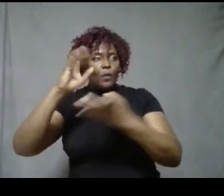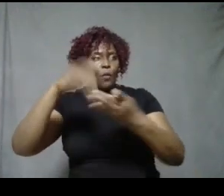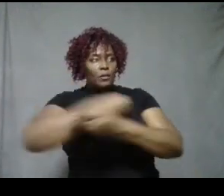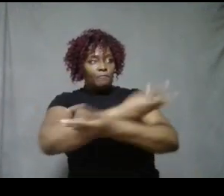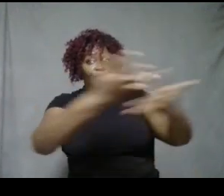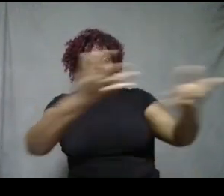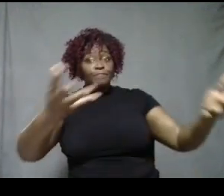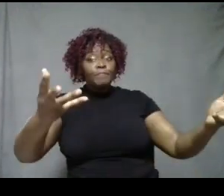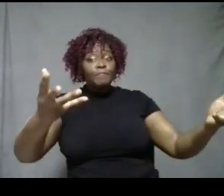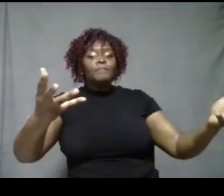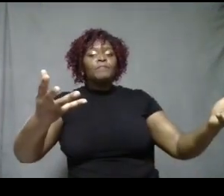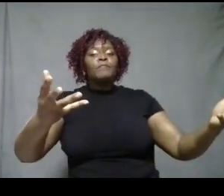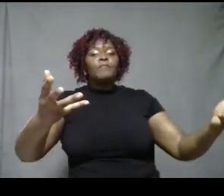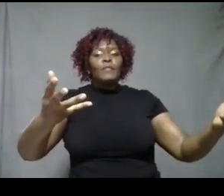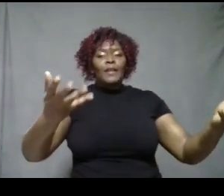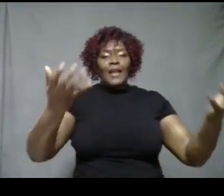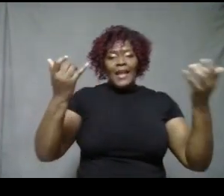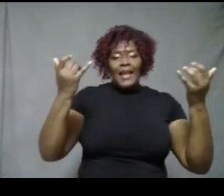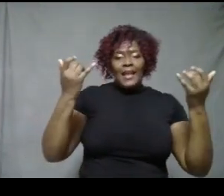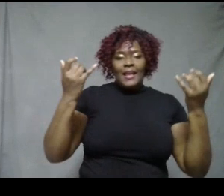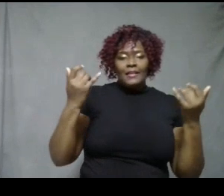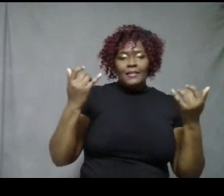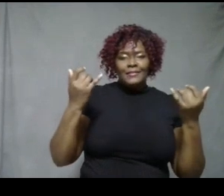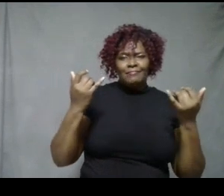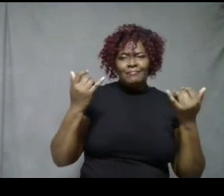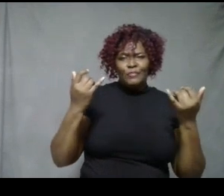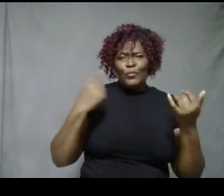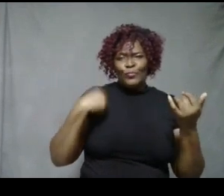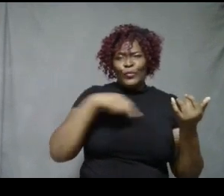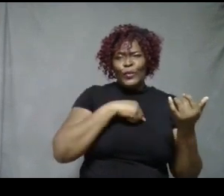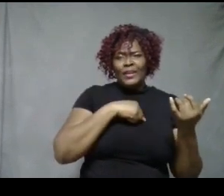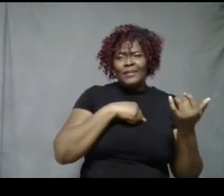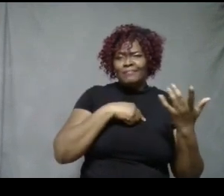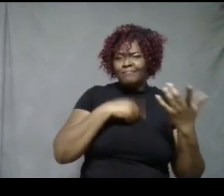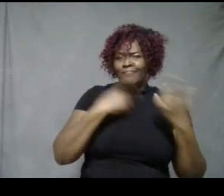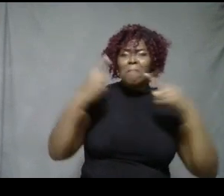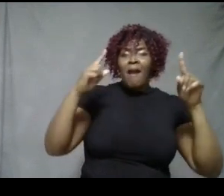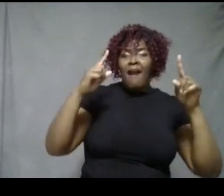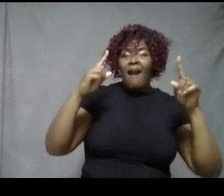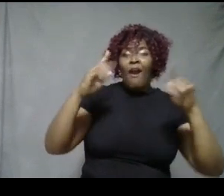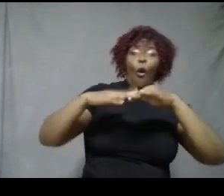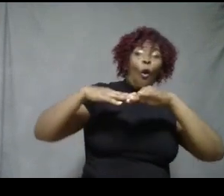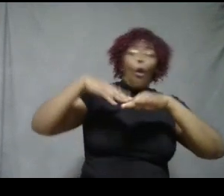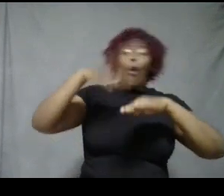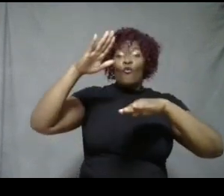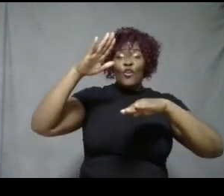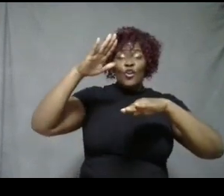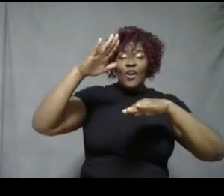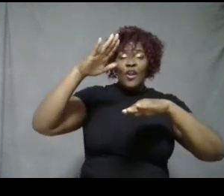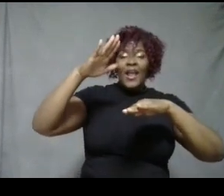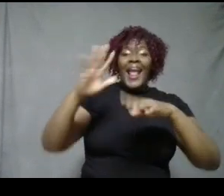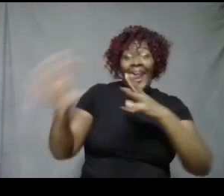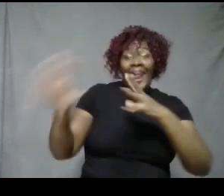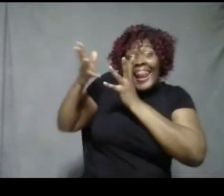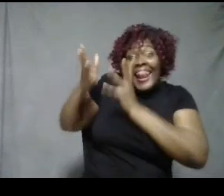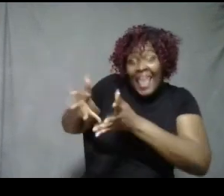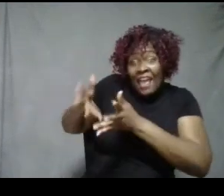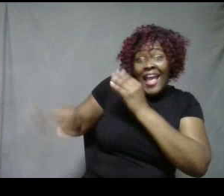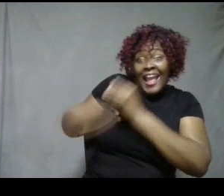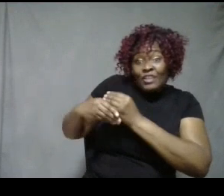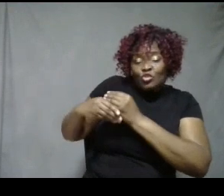city. And we not only had that, we were able to send out more and then donate the leftovers